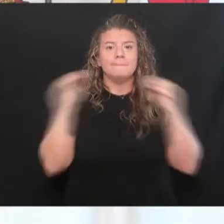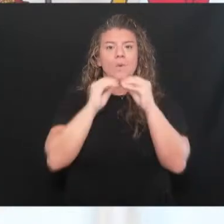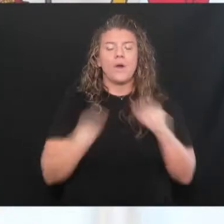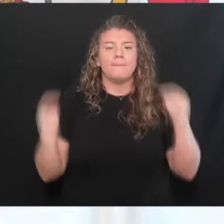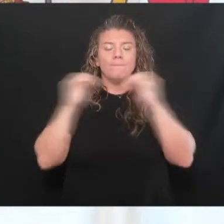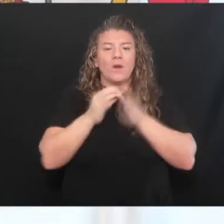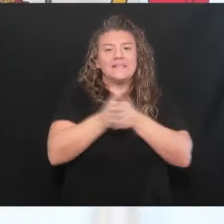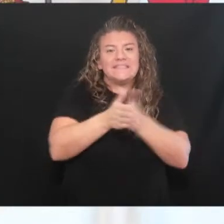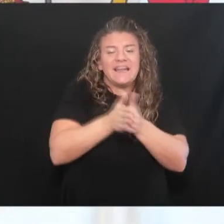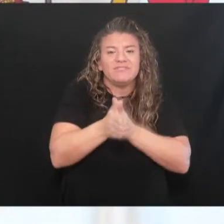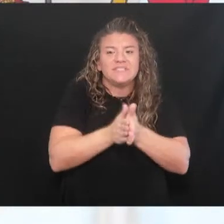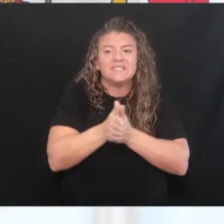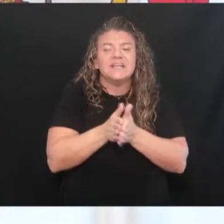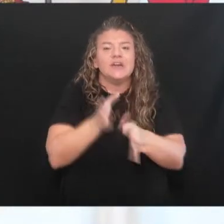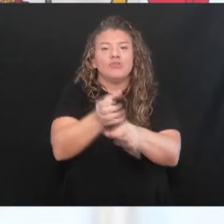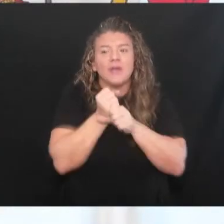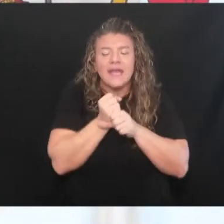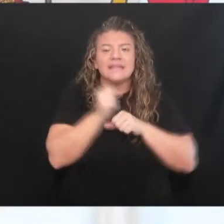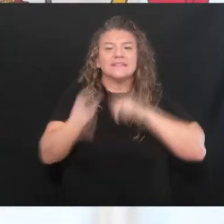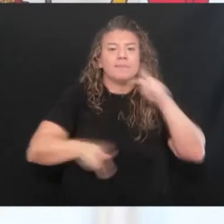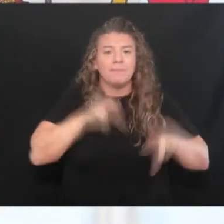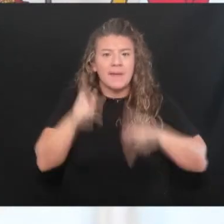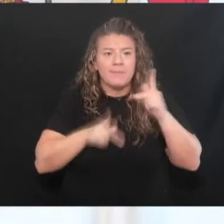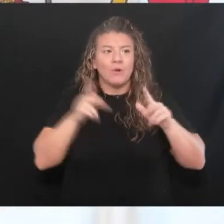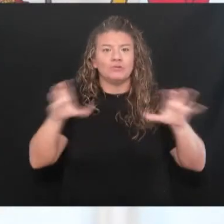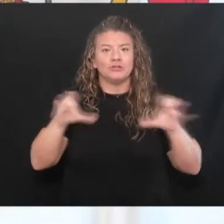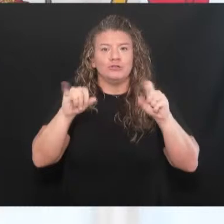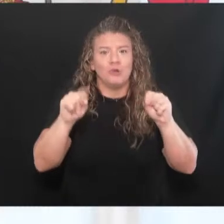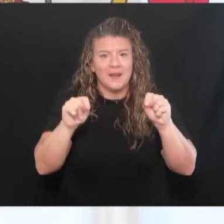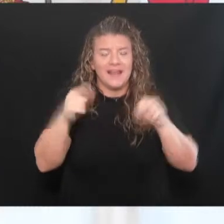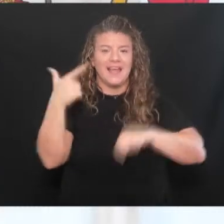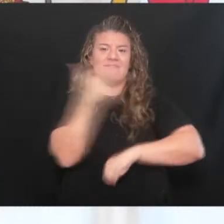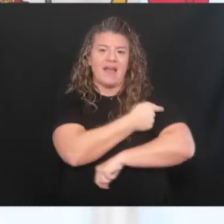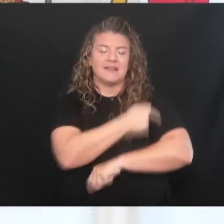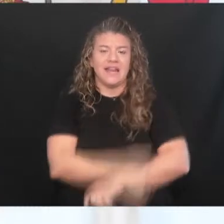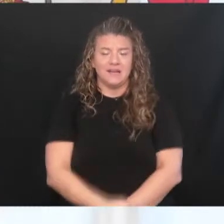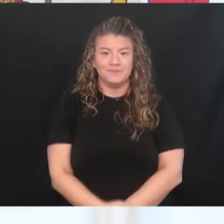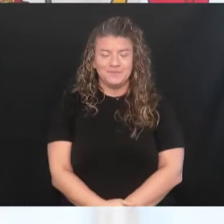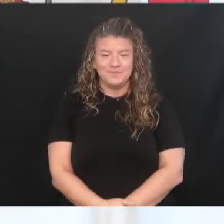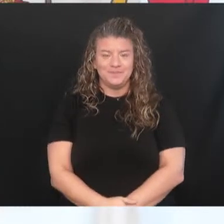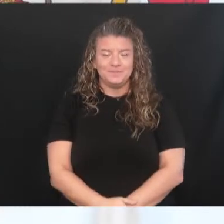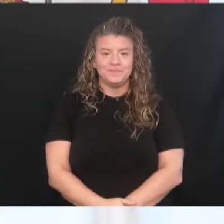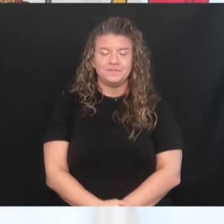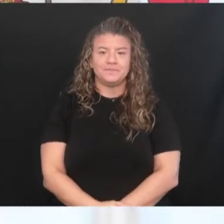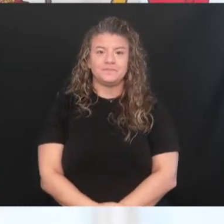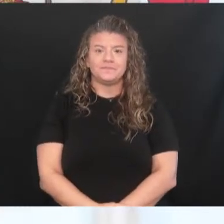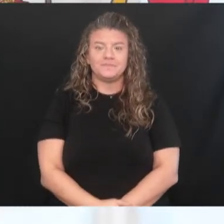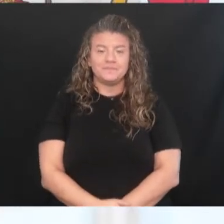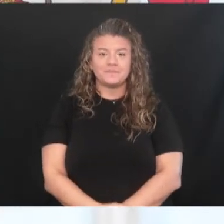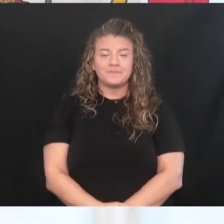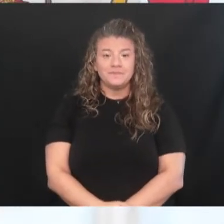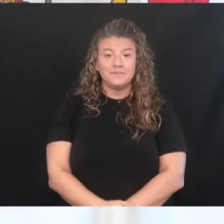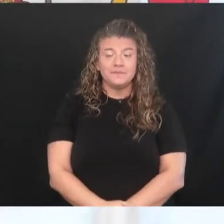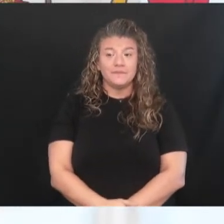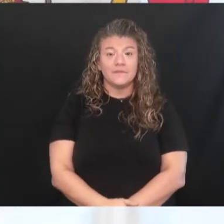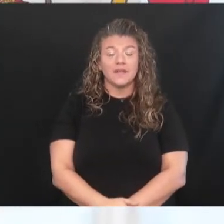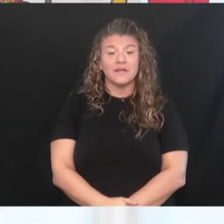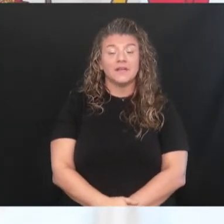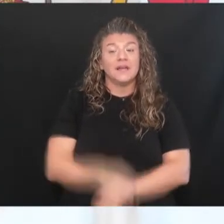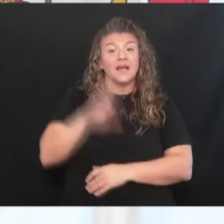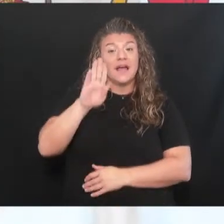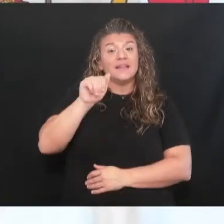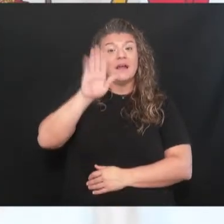get our people across the finish line and get them vaccinated. The baby